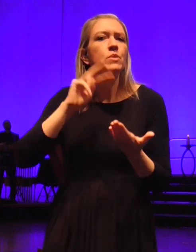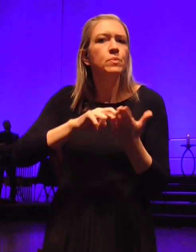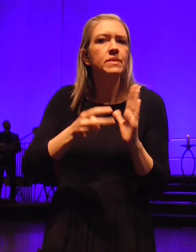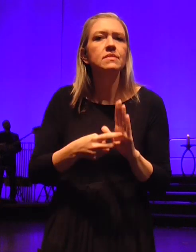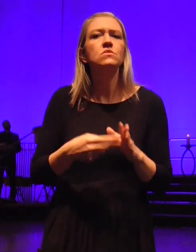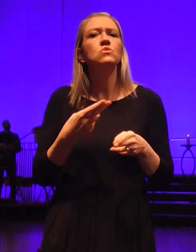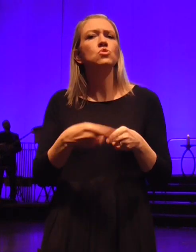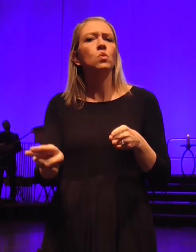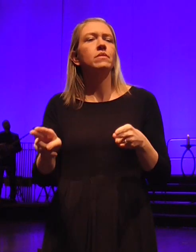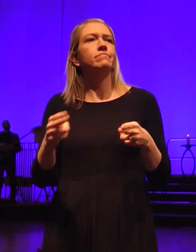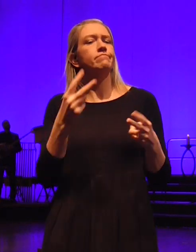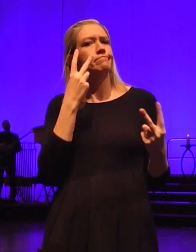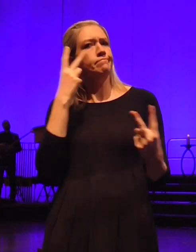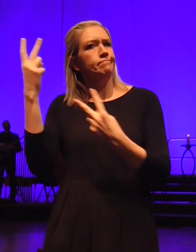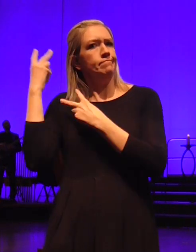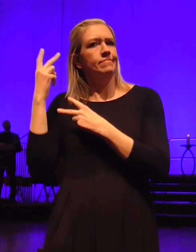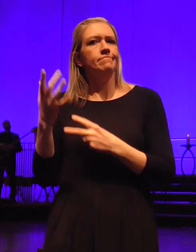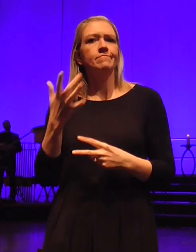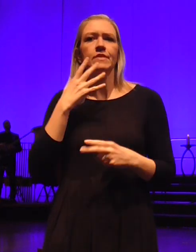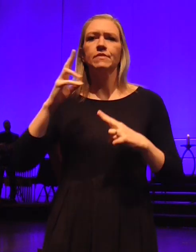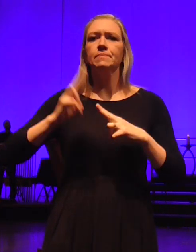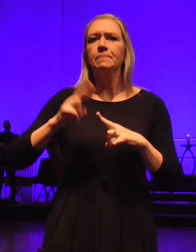2023.